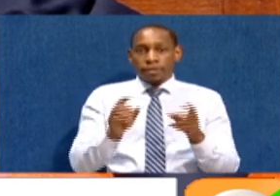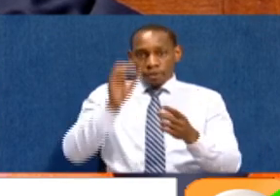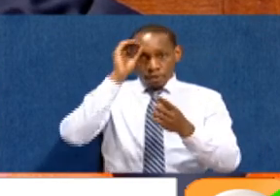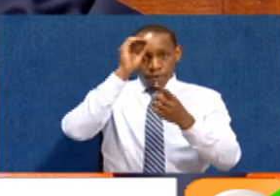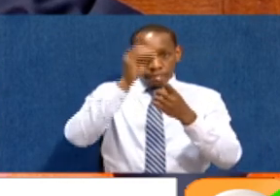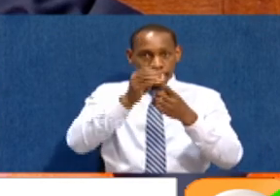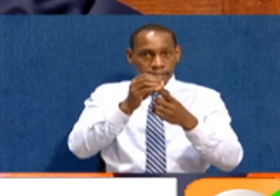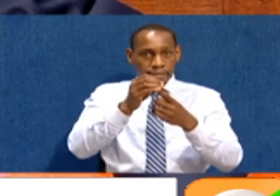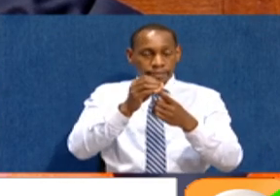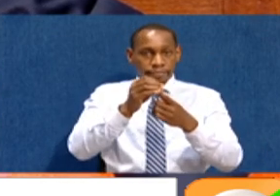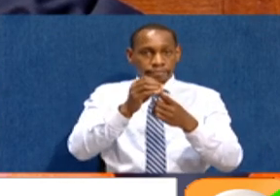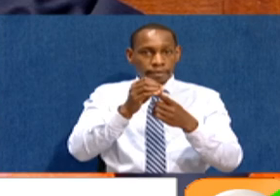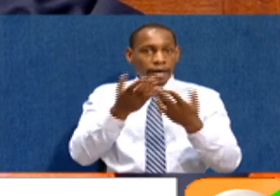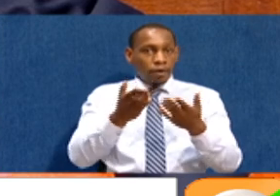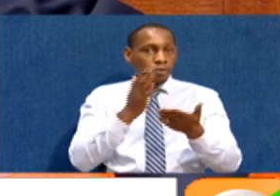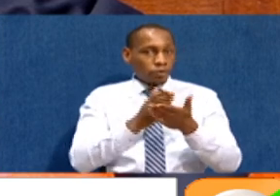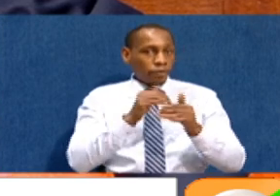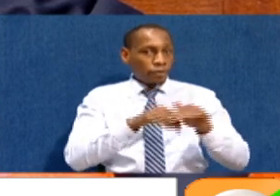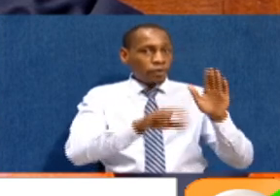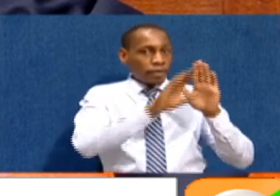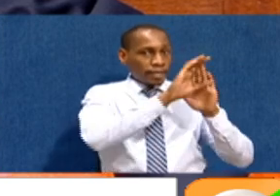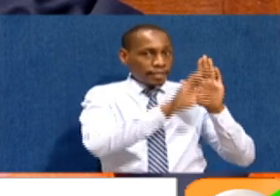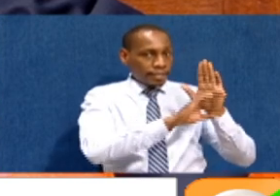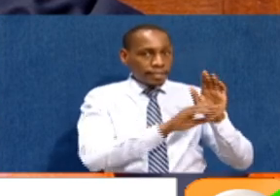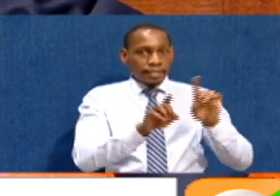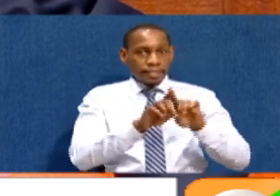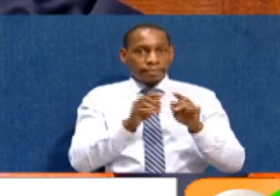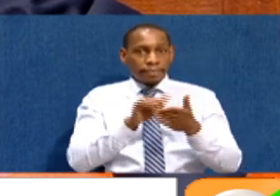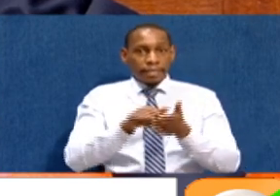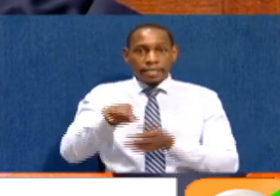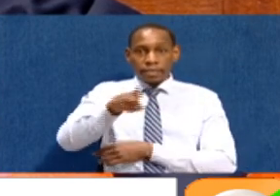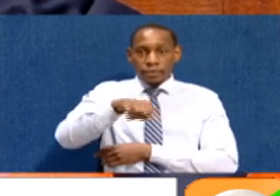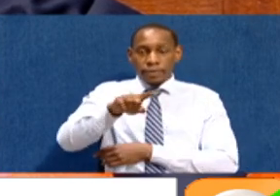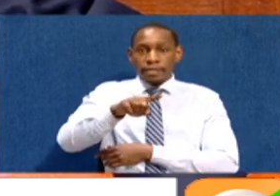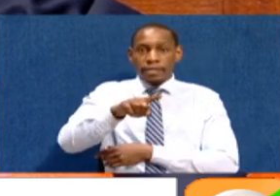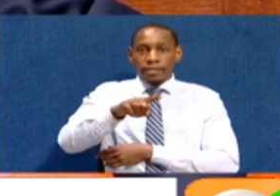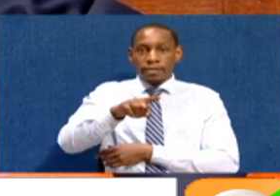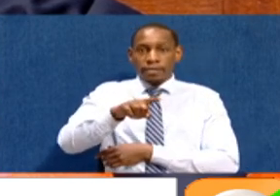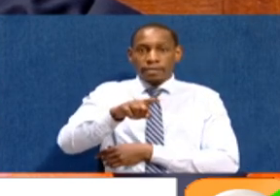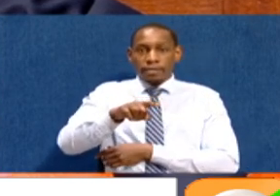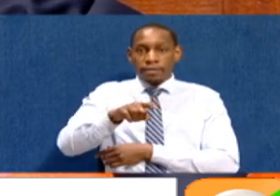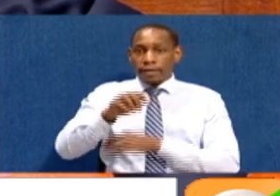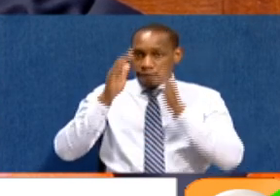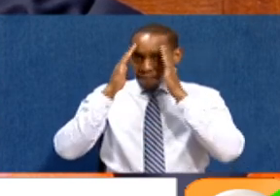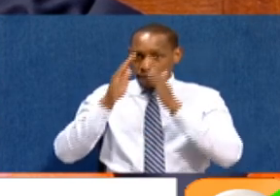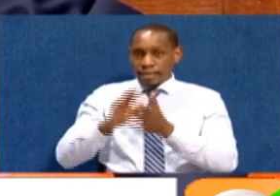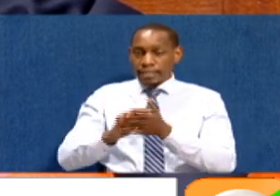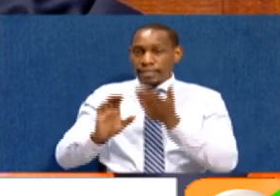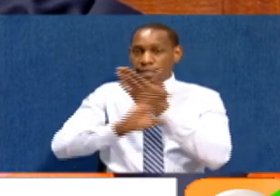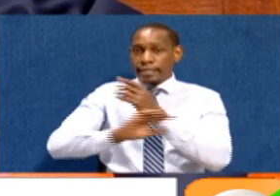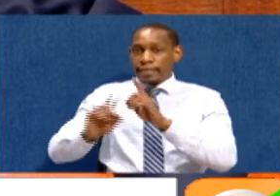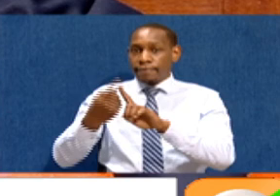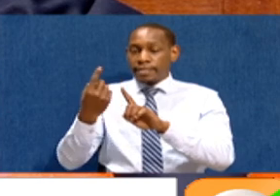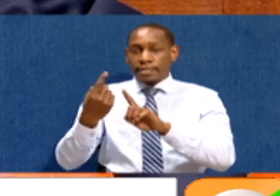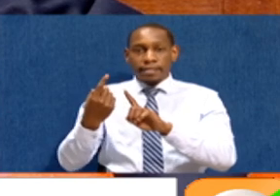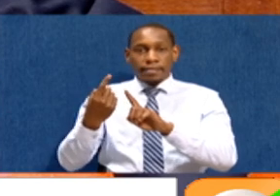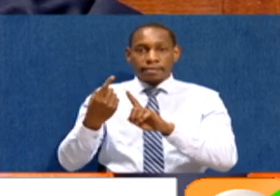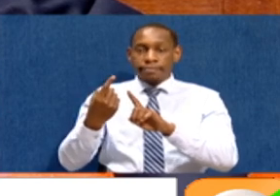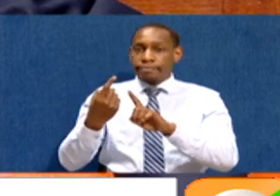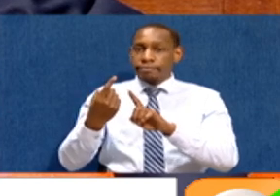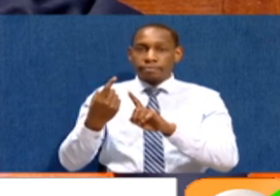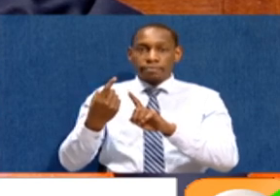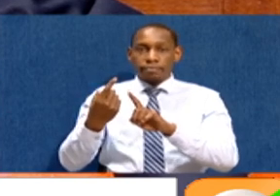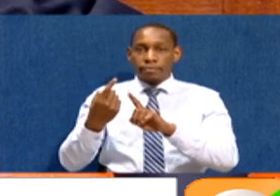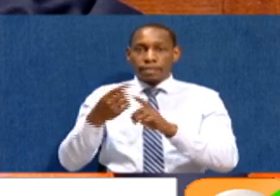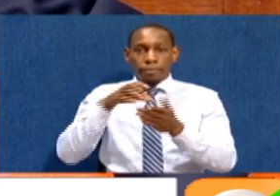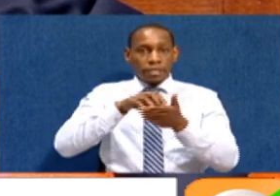objectifying our subjectivity and find that we are placing the country first, and therefore, regardless of